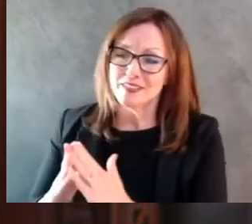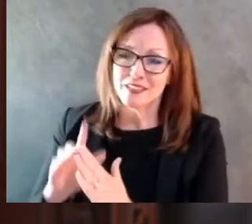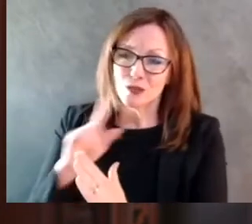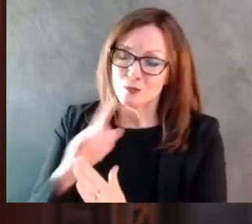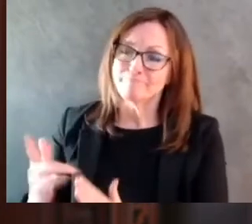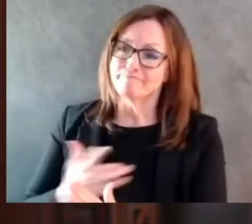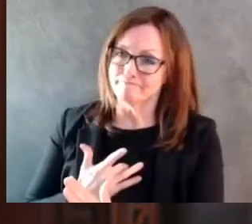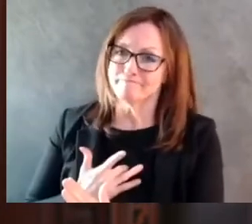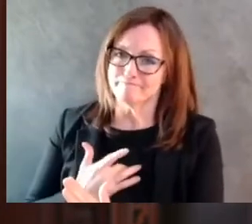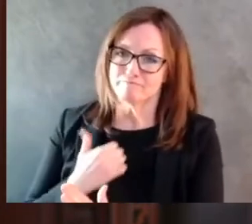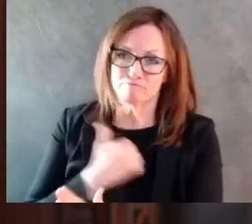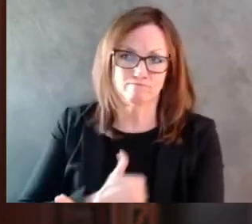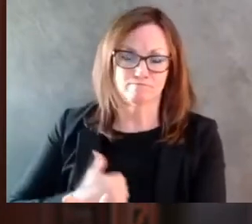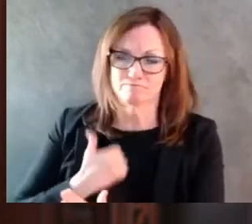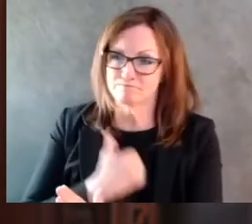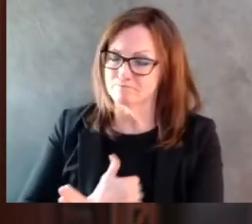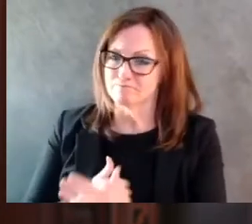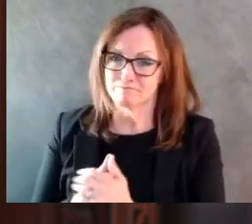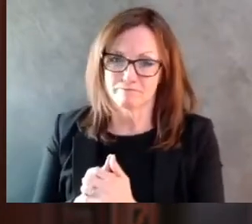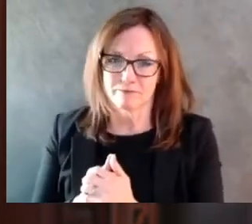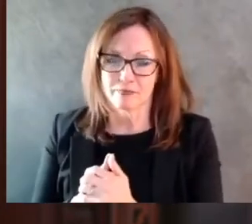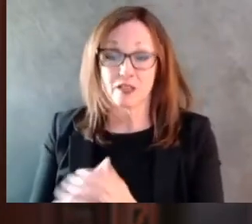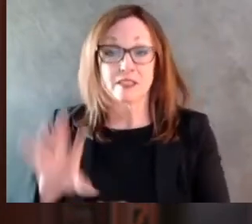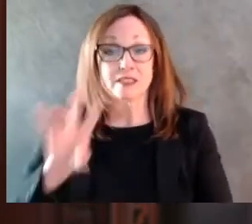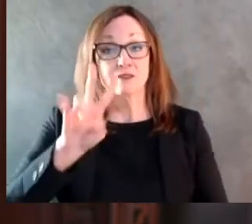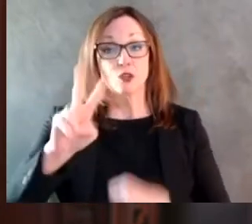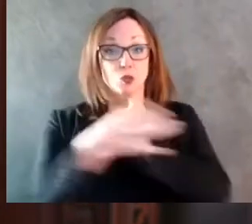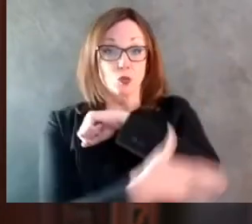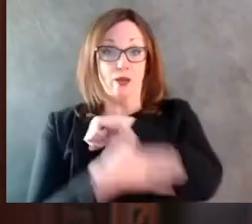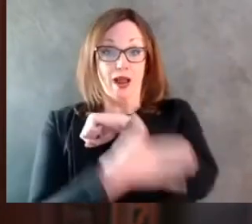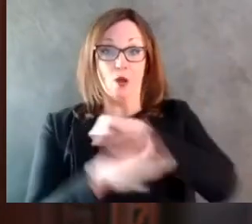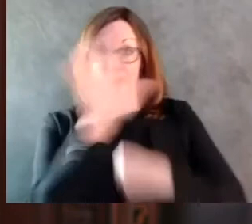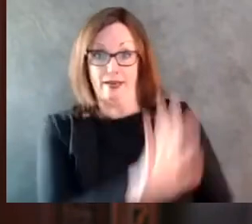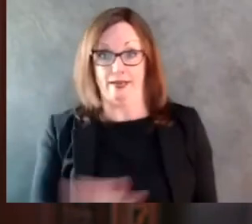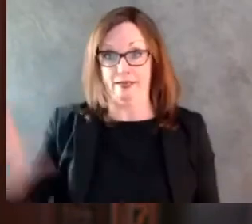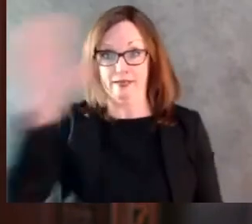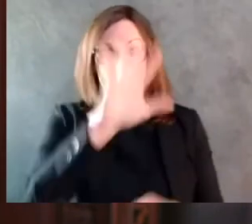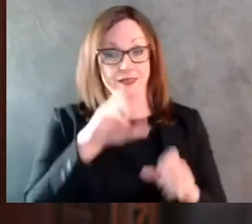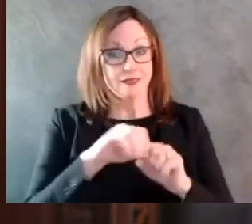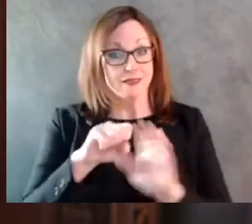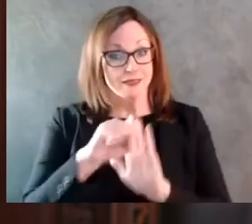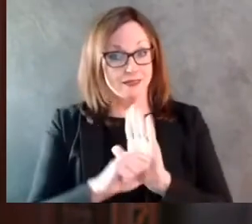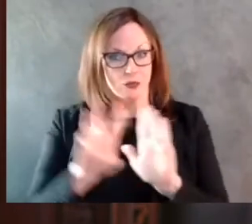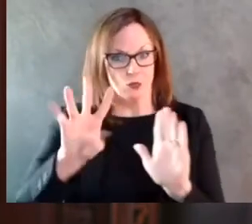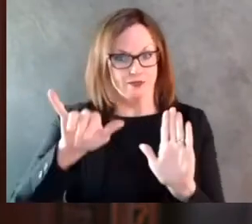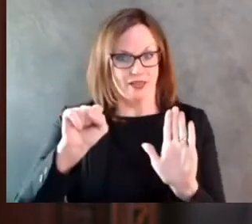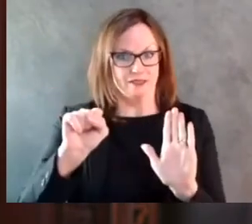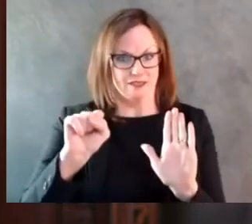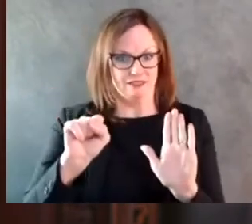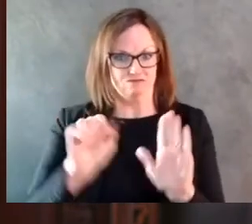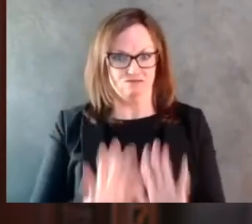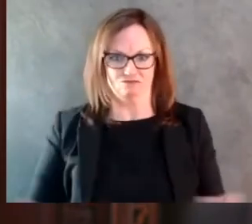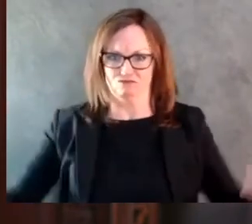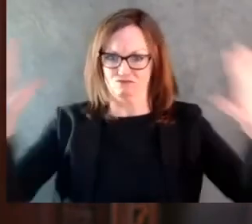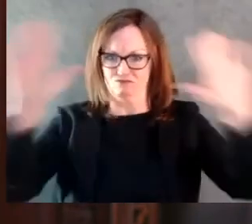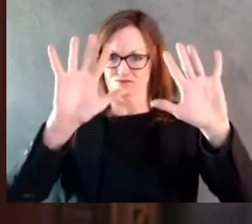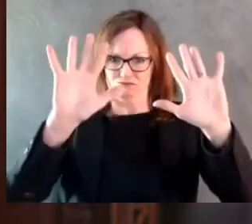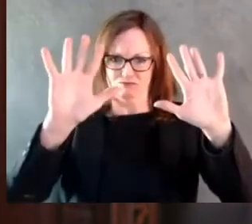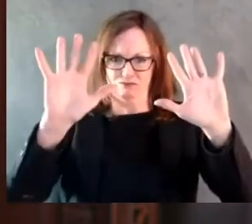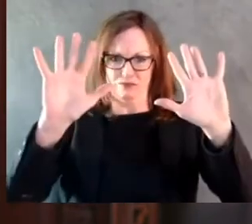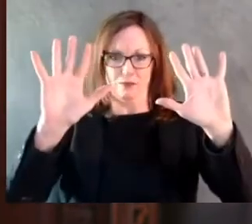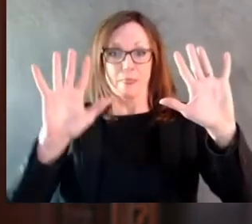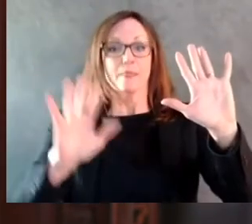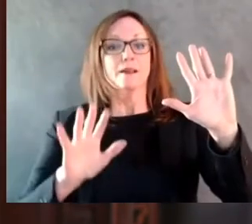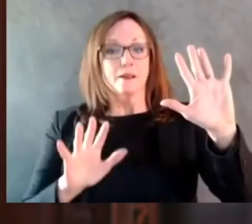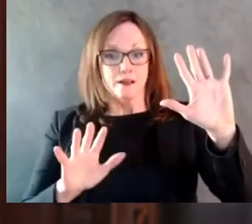communities of color, with Black, Latinx, and Indigenous Wisconsinites having higher rates of COVID-19 infections and